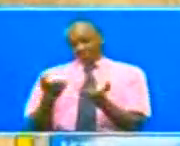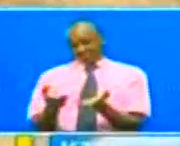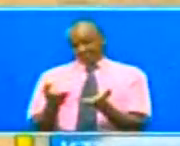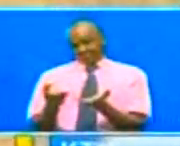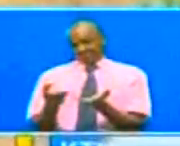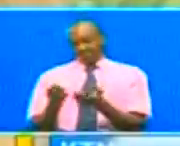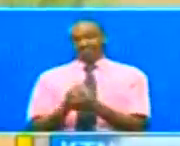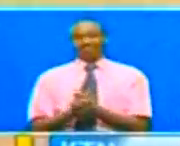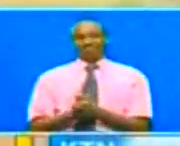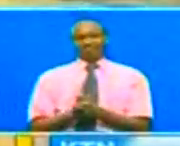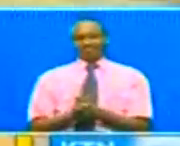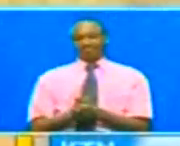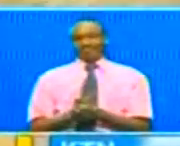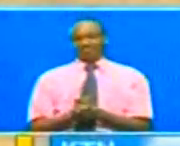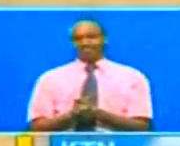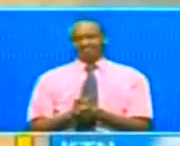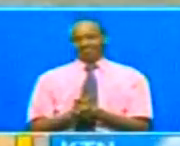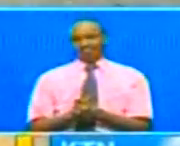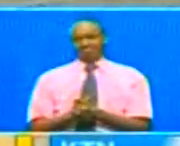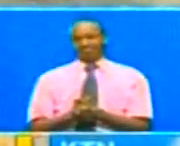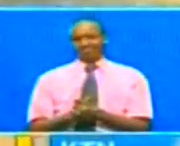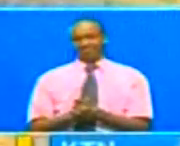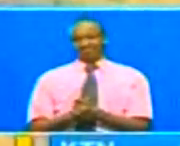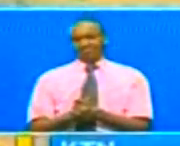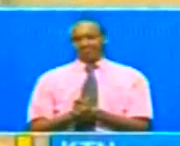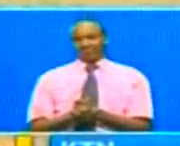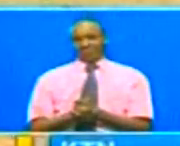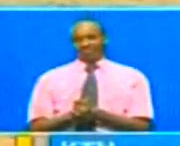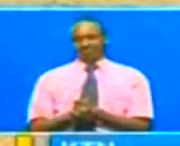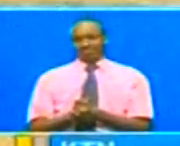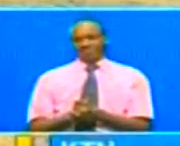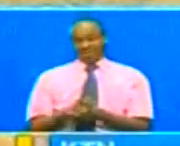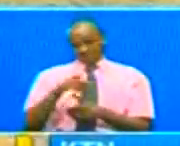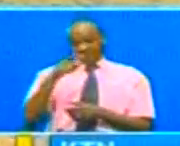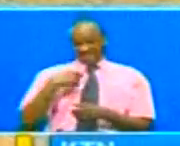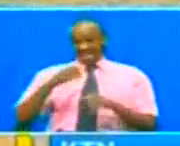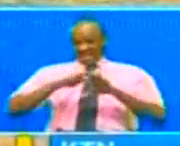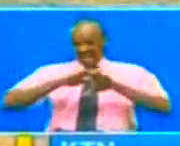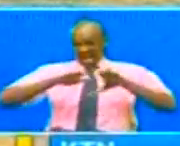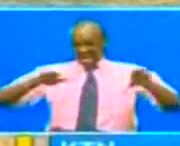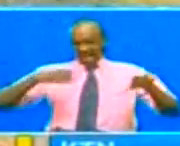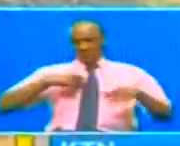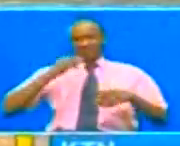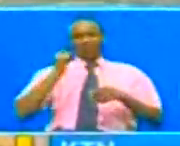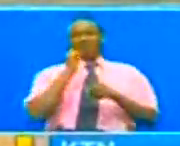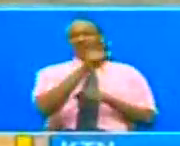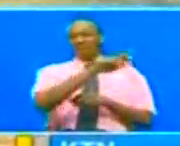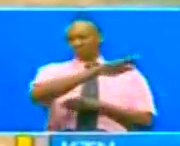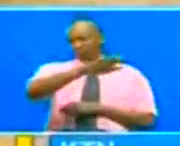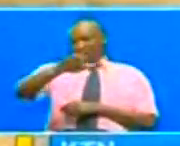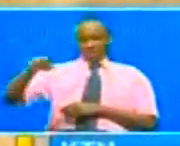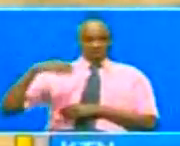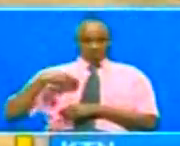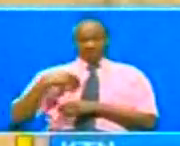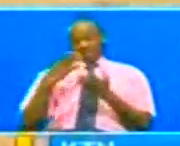See, this is still part of this land comes up to this place here. Now this one, they say, may